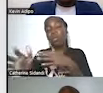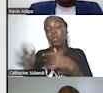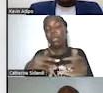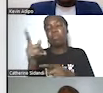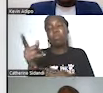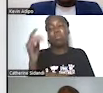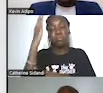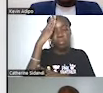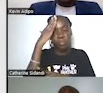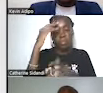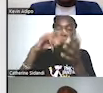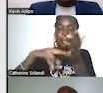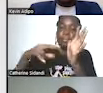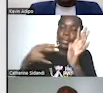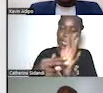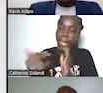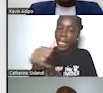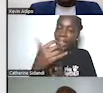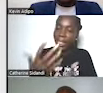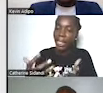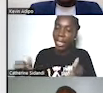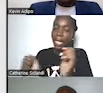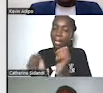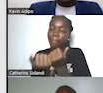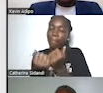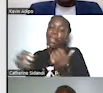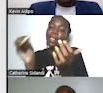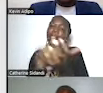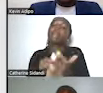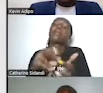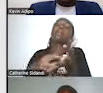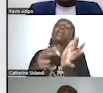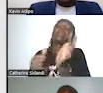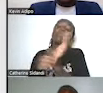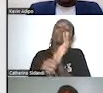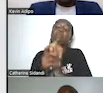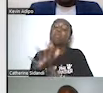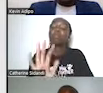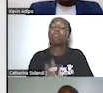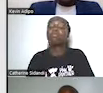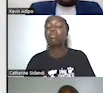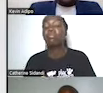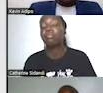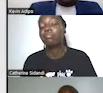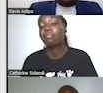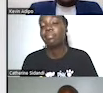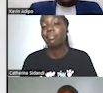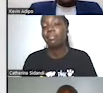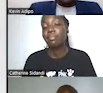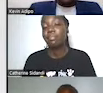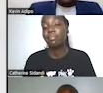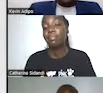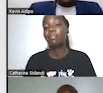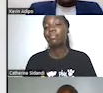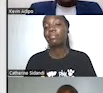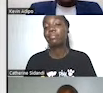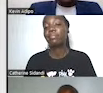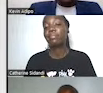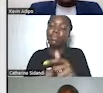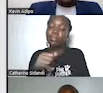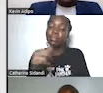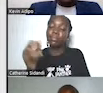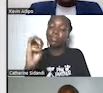should anything happen, again, it's your own problem. Yeah. Okay, and then we have Ellie asking, what